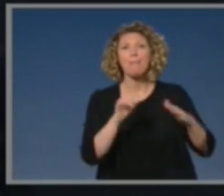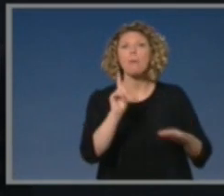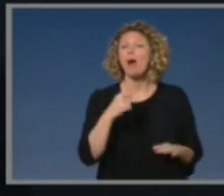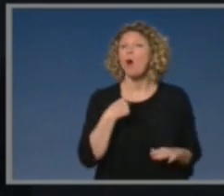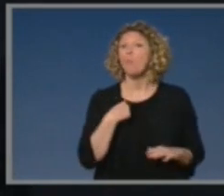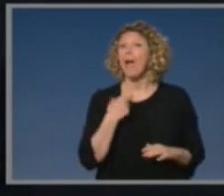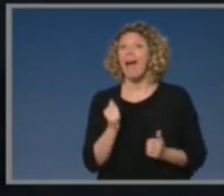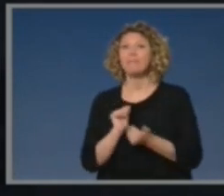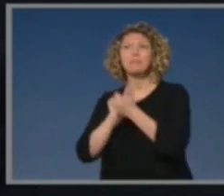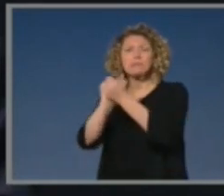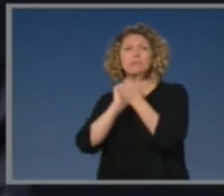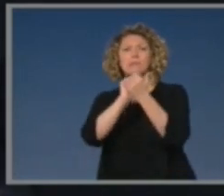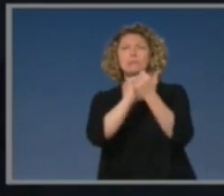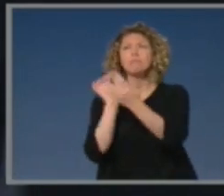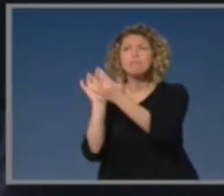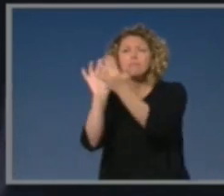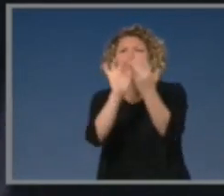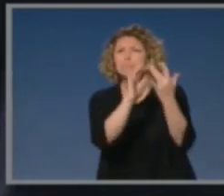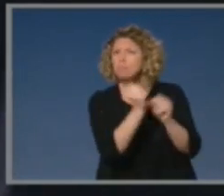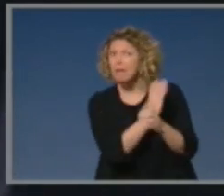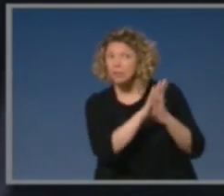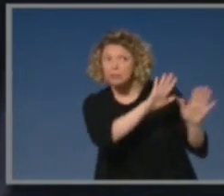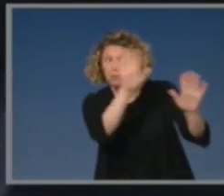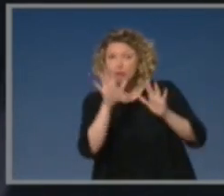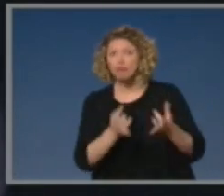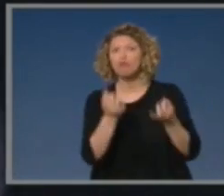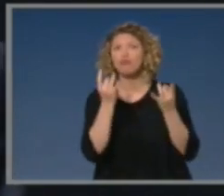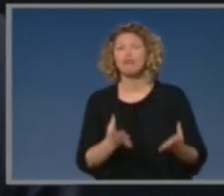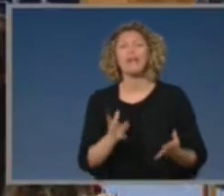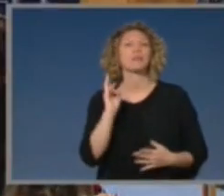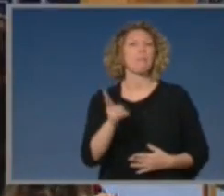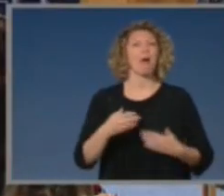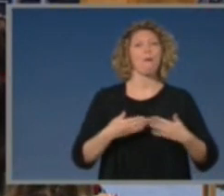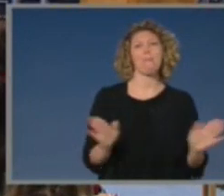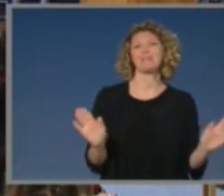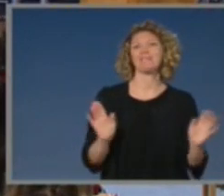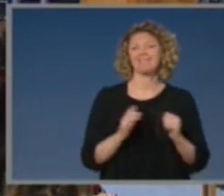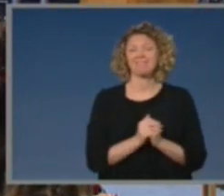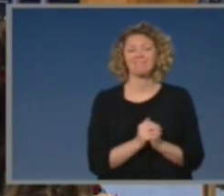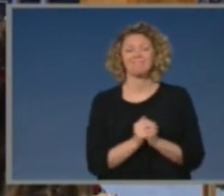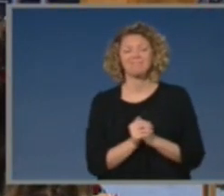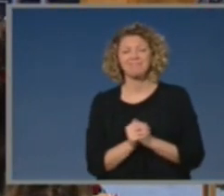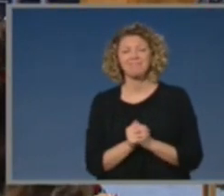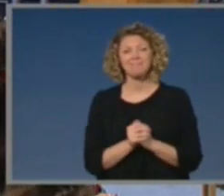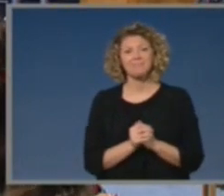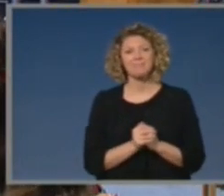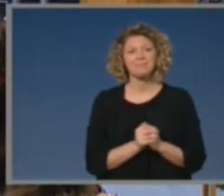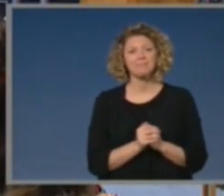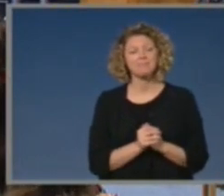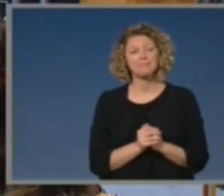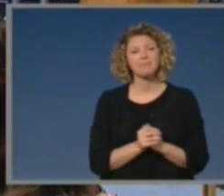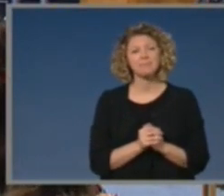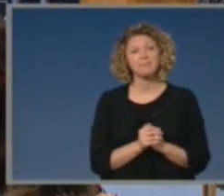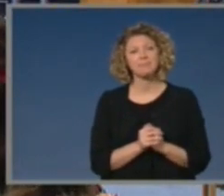those businesses are absolutely ready to come back. Catherine. What, if anything, was agreed